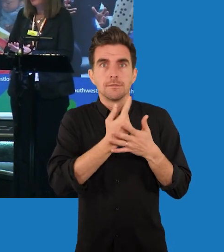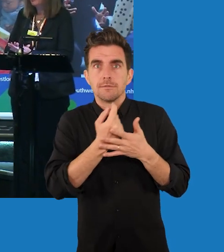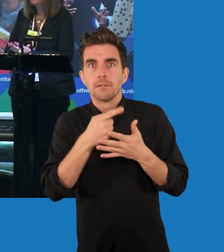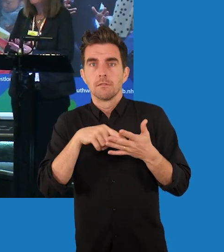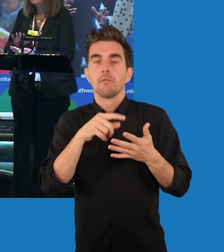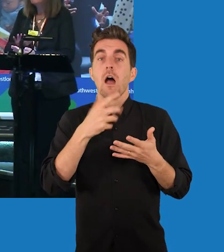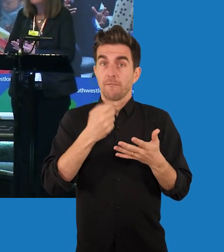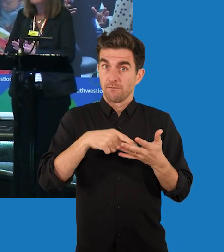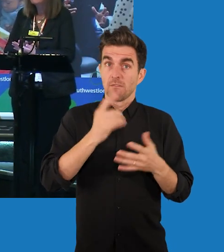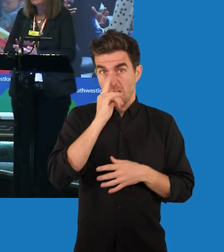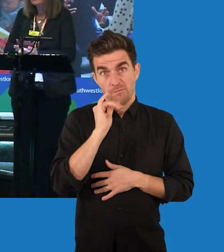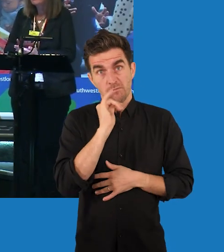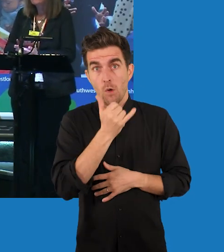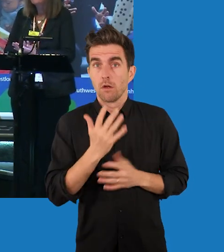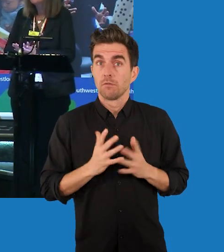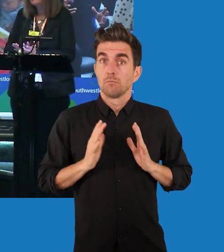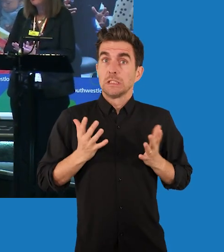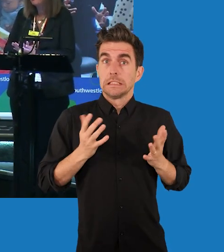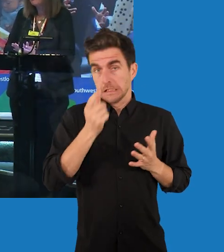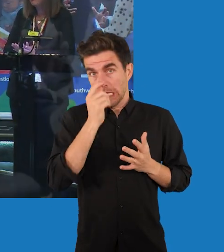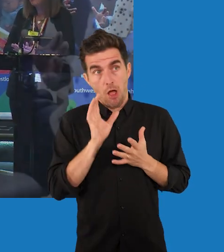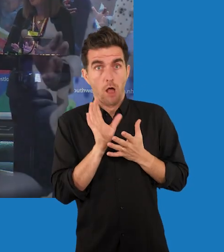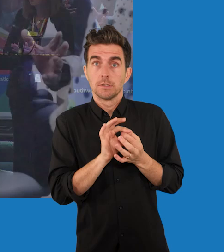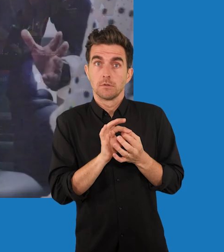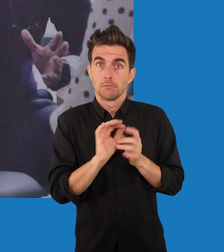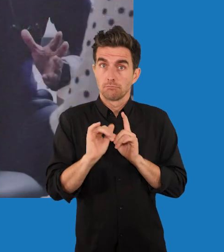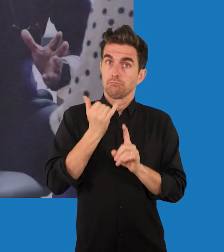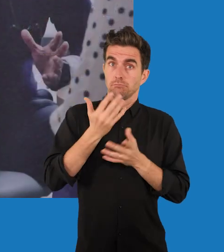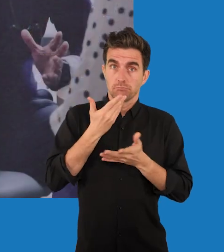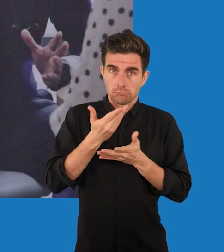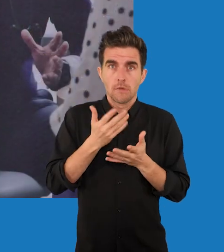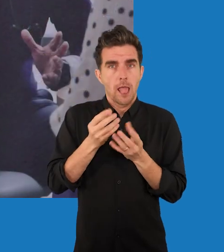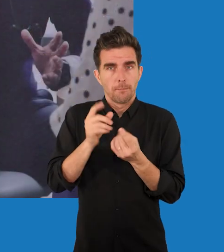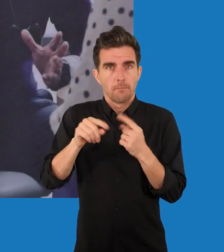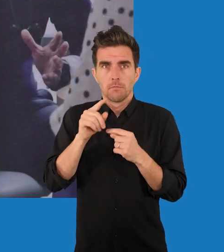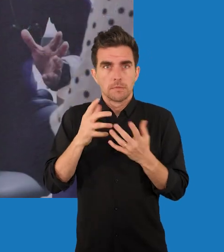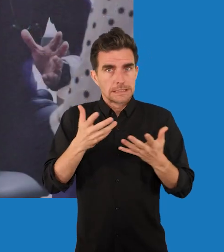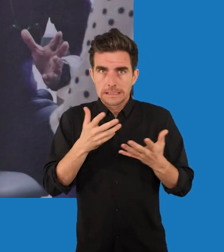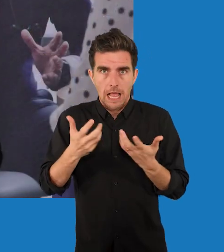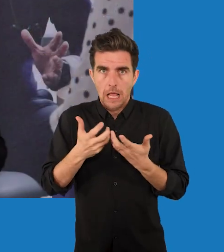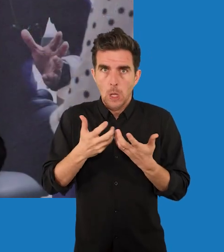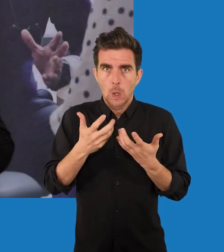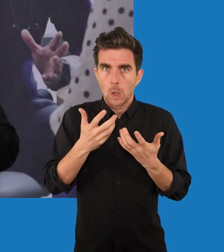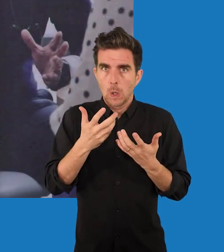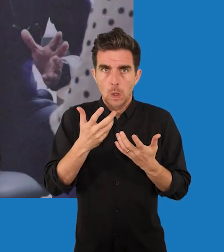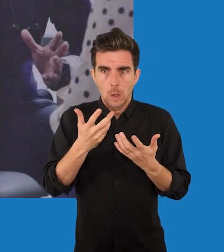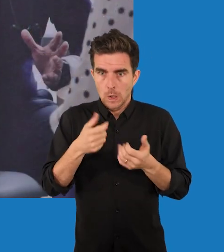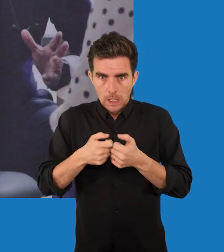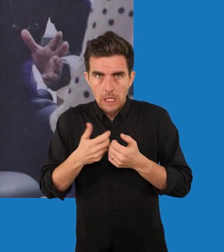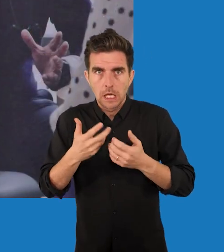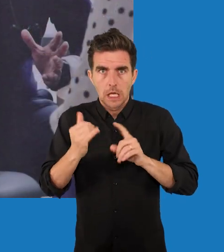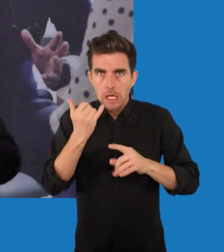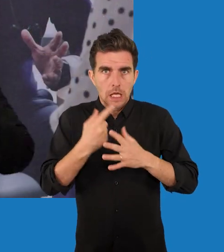access on the app, it means that the phone lines are free for them to contact their practice. So it also helps people that don't have that